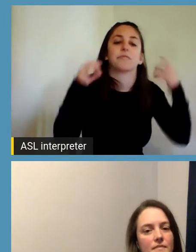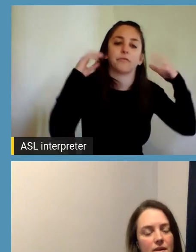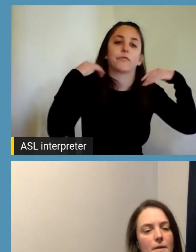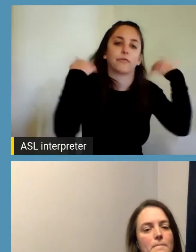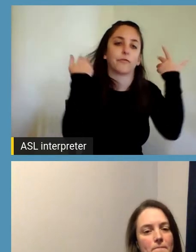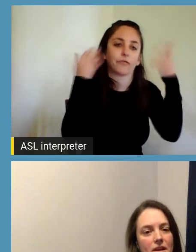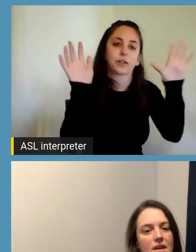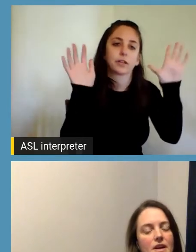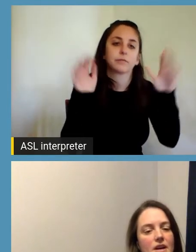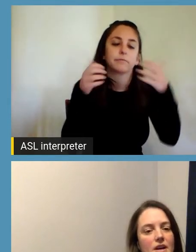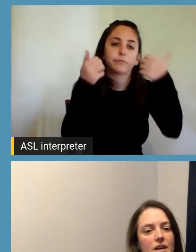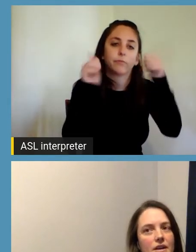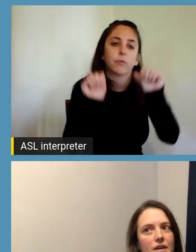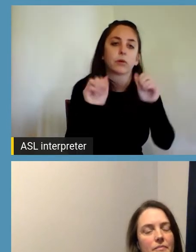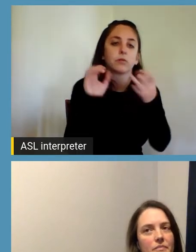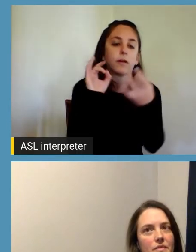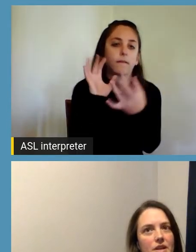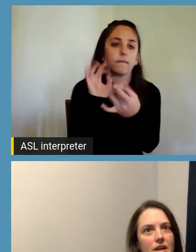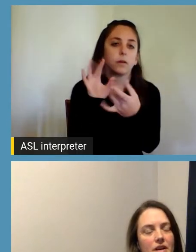Okay.